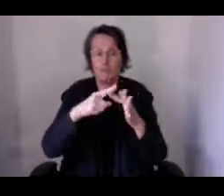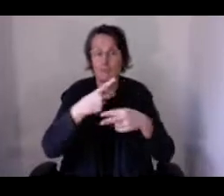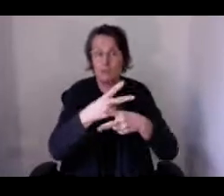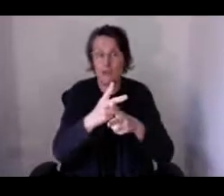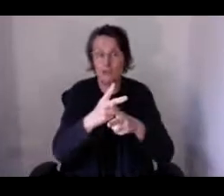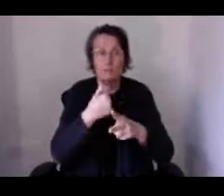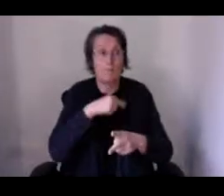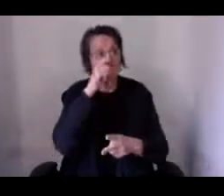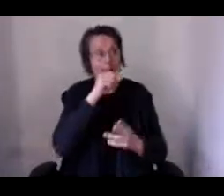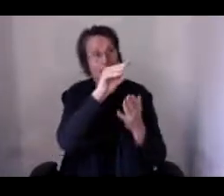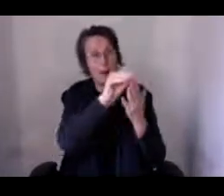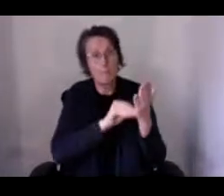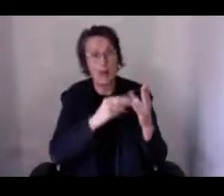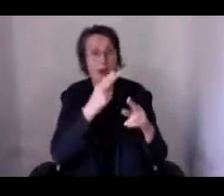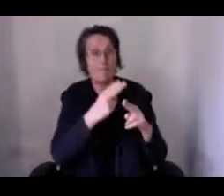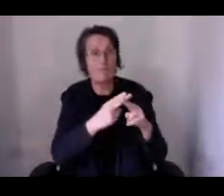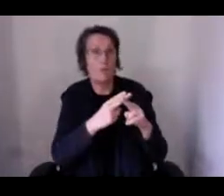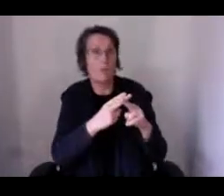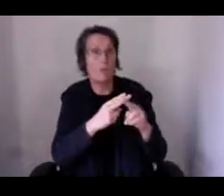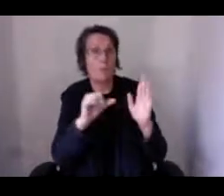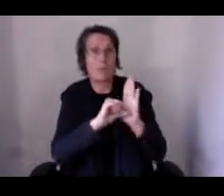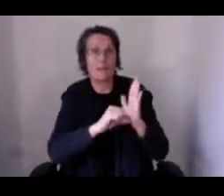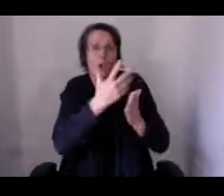for funding towards pre-production.